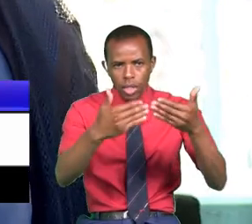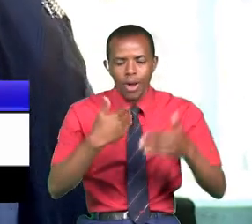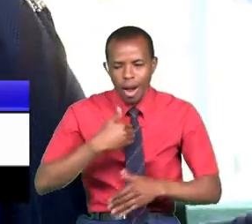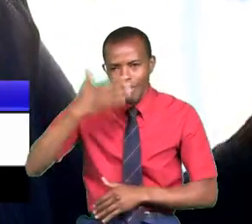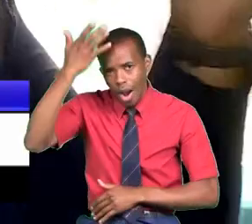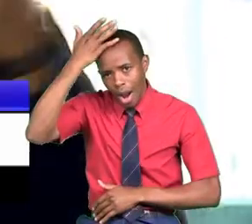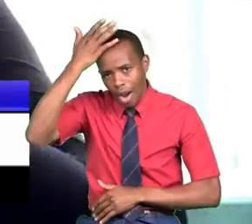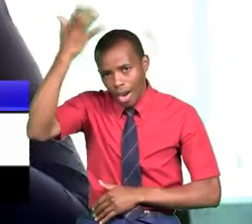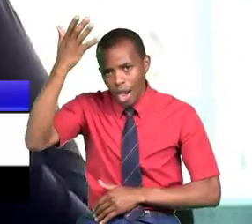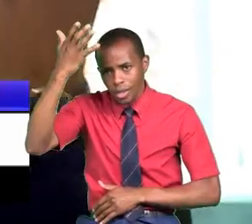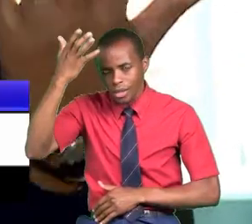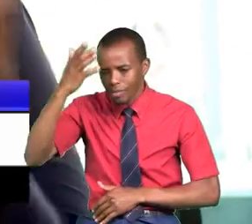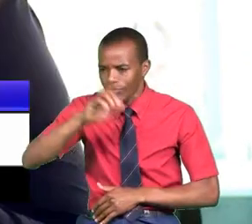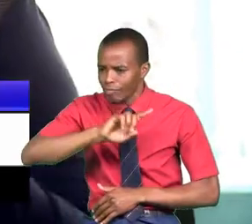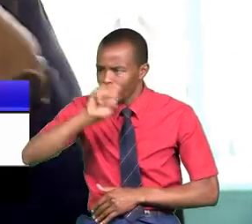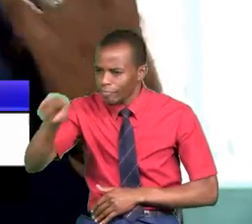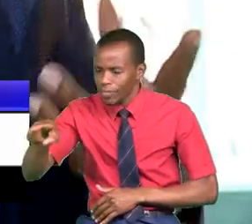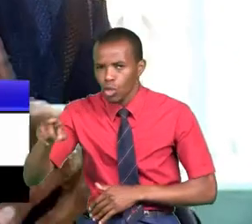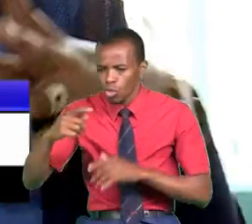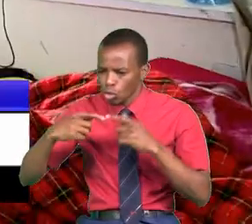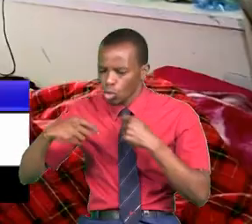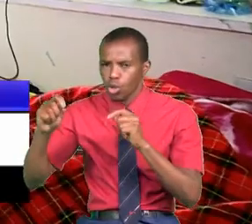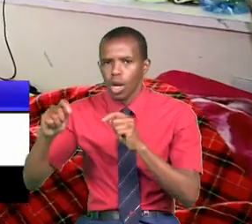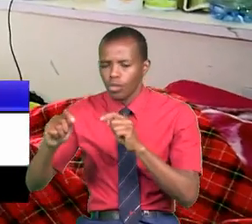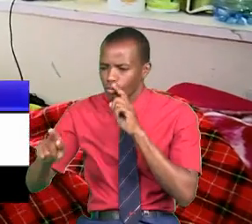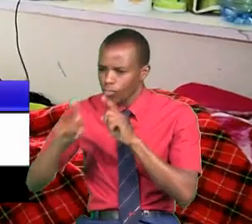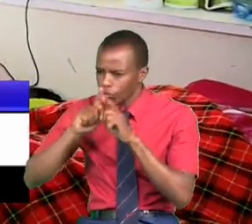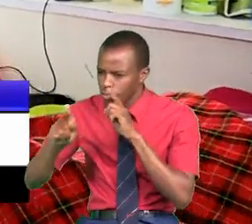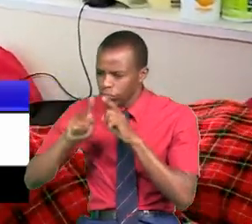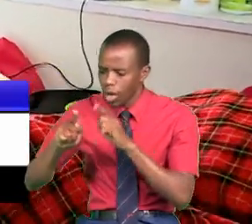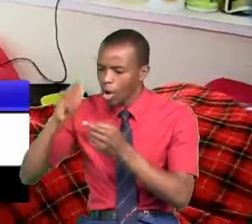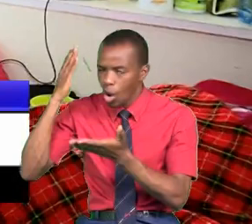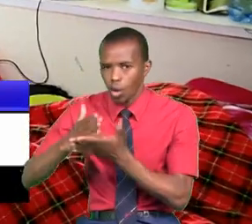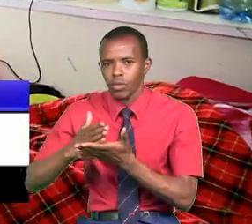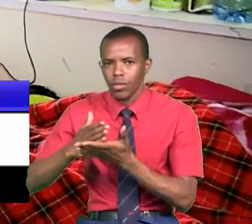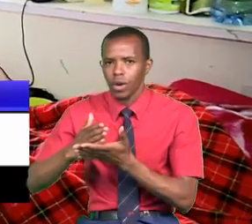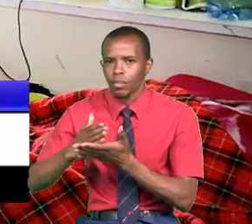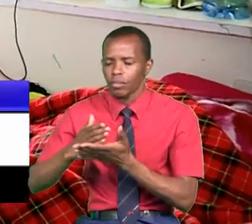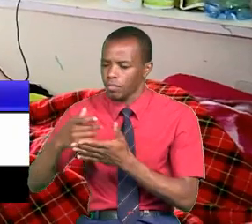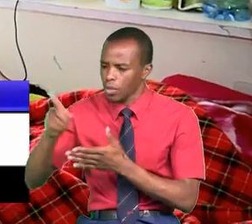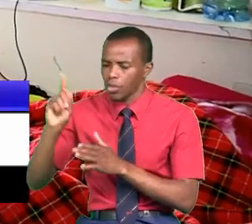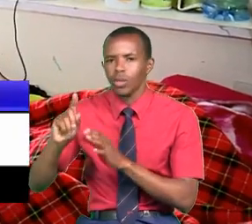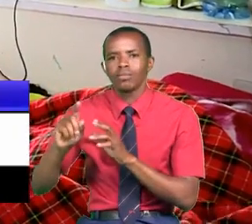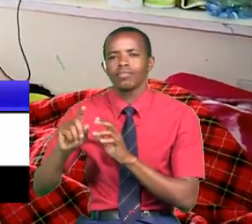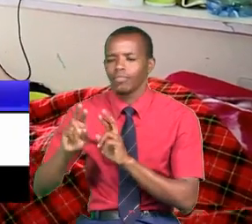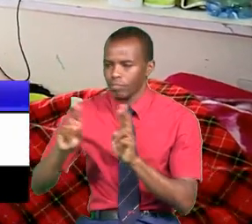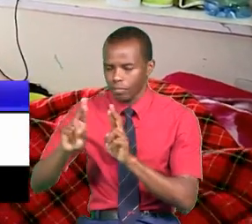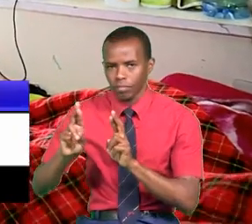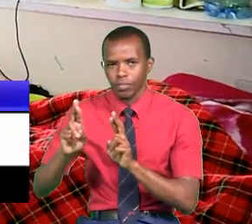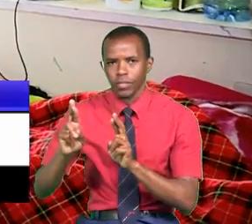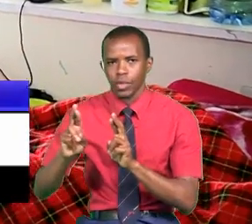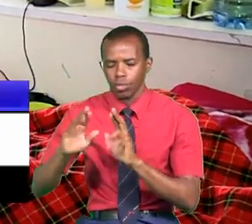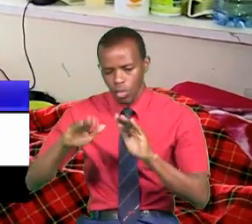nurse who goes there to, you know, try recruit and talk to them and confirm that they have surplus. So if you are willing to